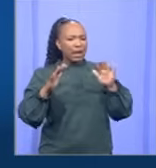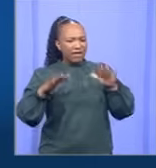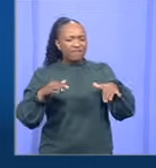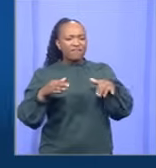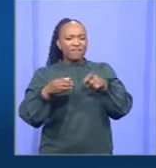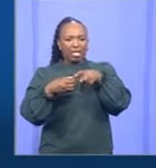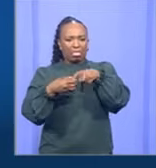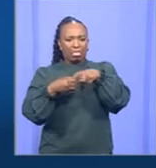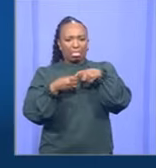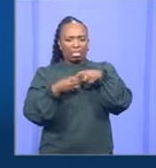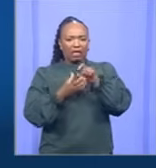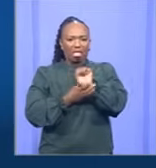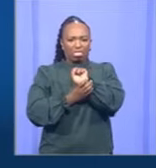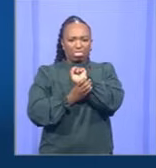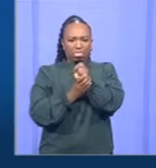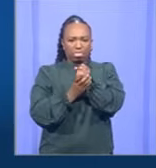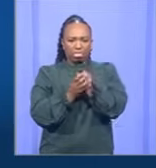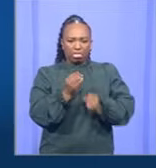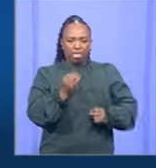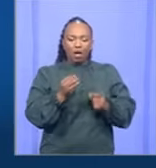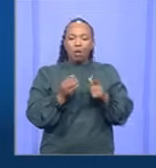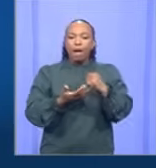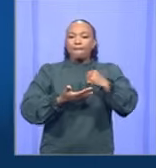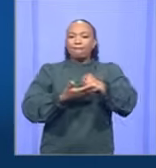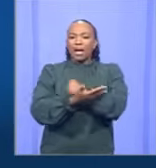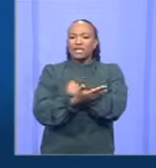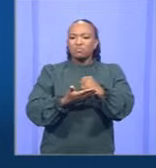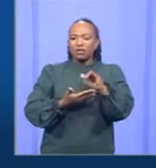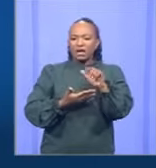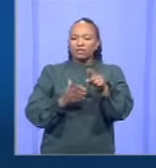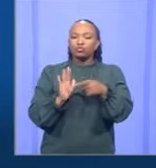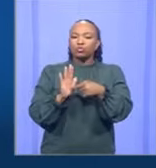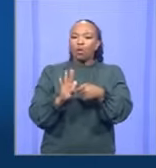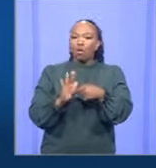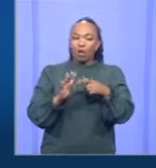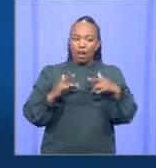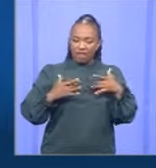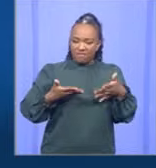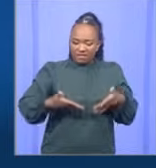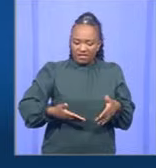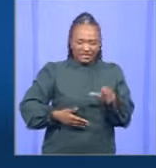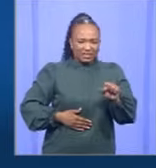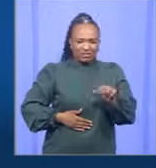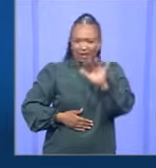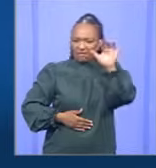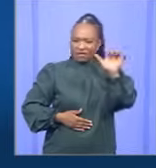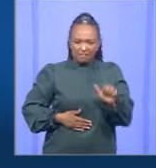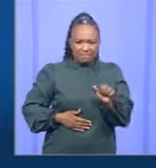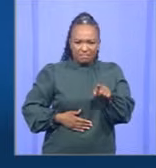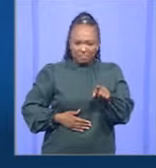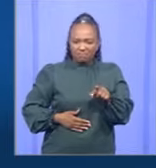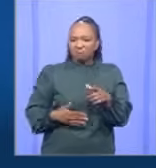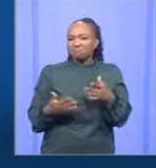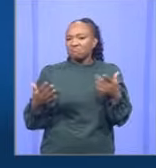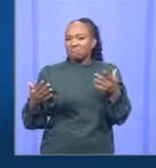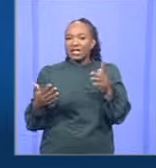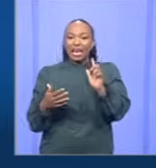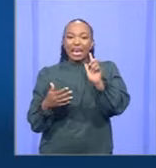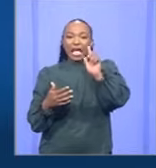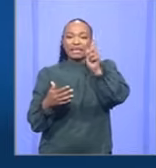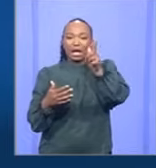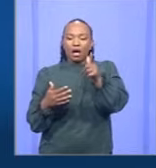ka ditokomane tša gagwe di hlatsela gore ga se modudi wa naga ya Afrika Borwa go se go bjalo o be a tlo pharwa